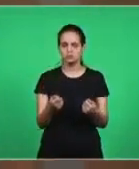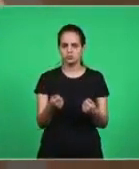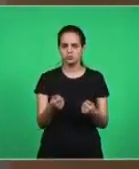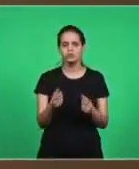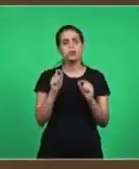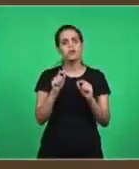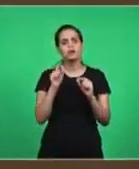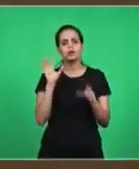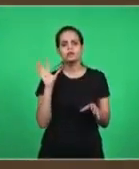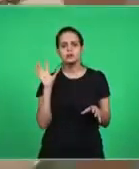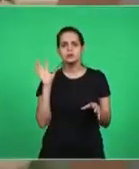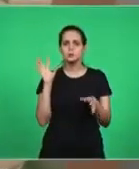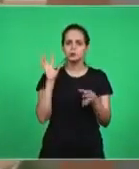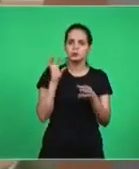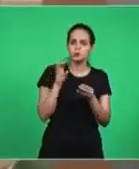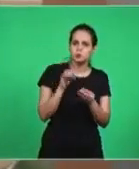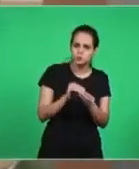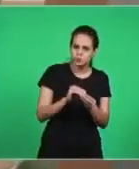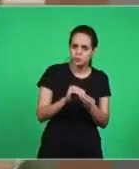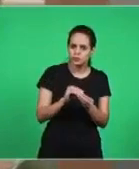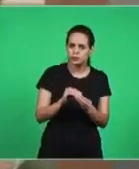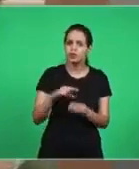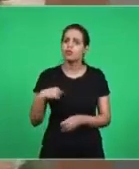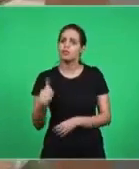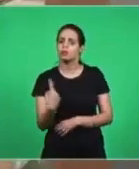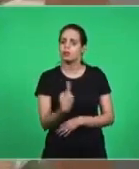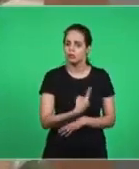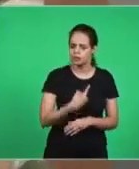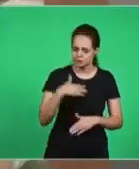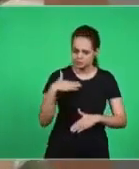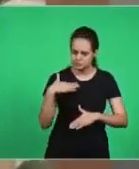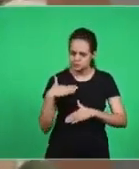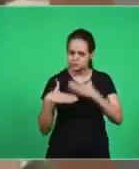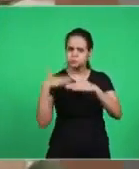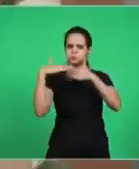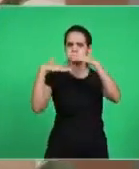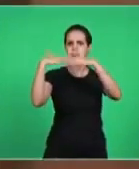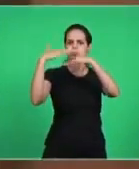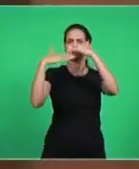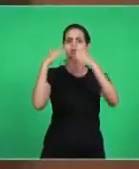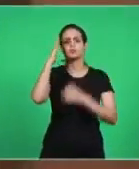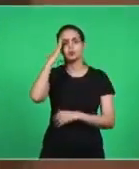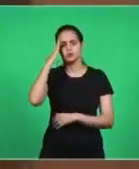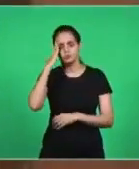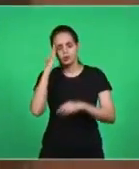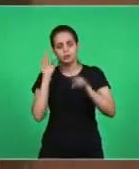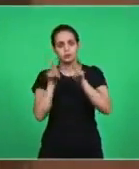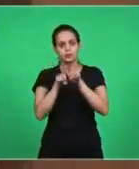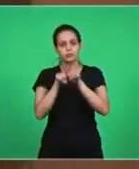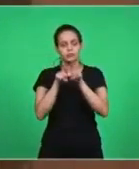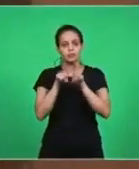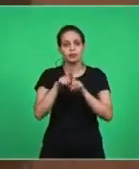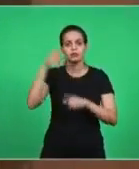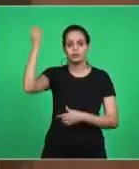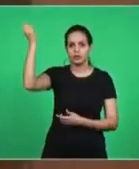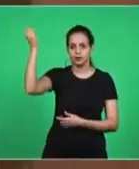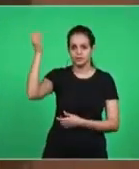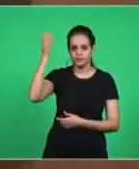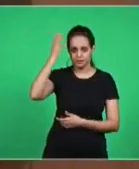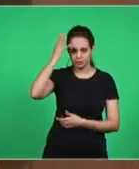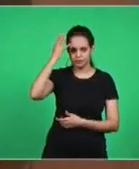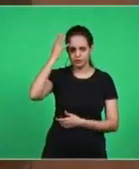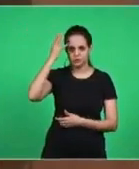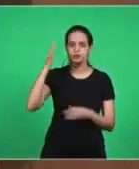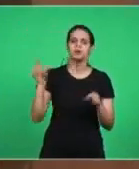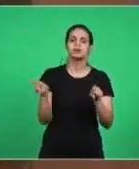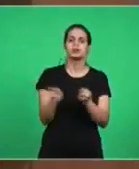So those are conclusions that allow us to go forward in the understanding of the revelation. There's